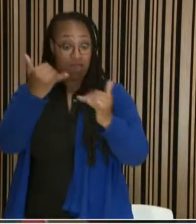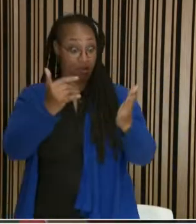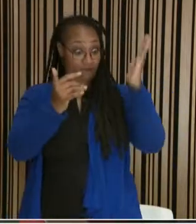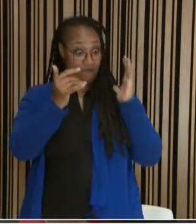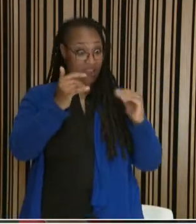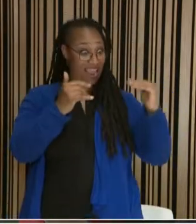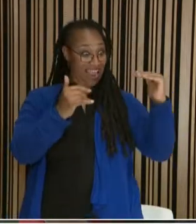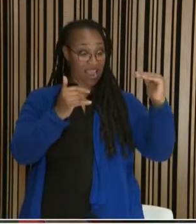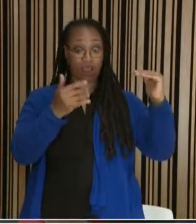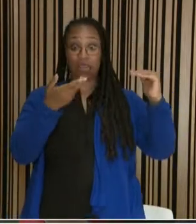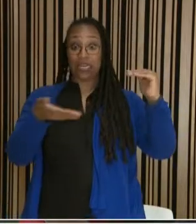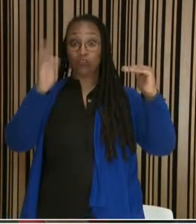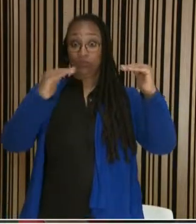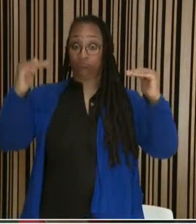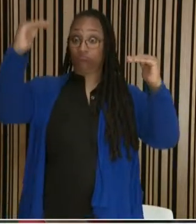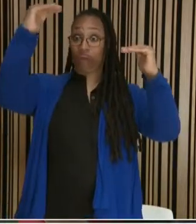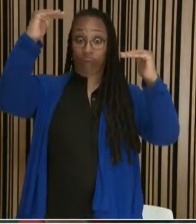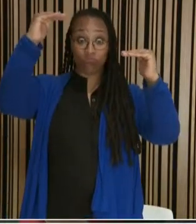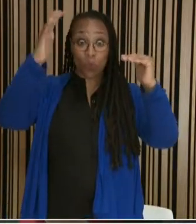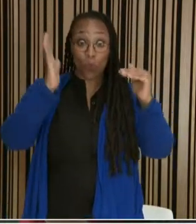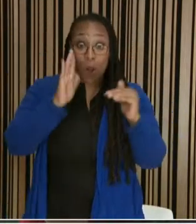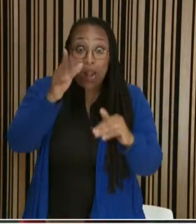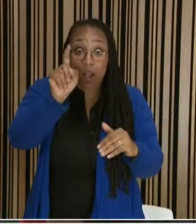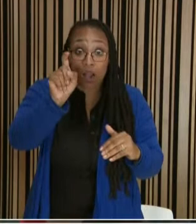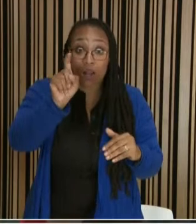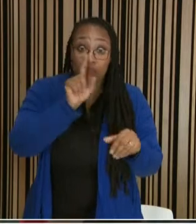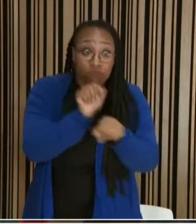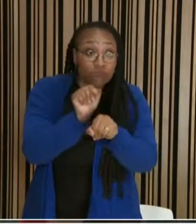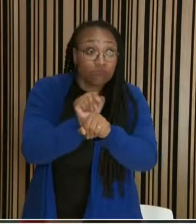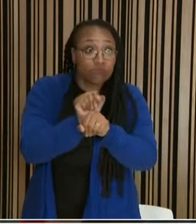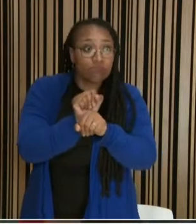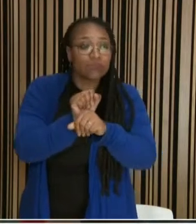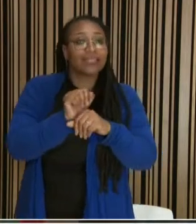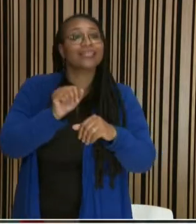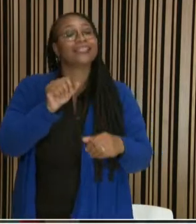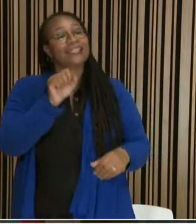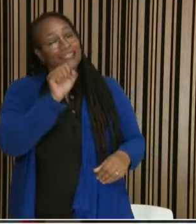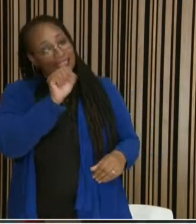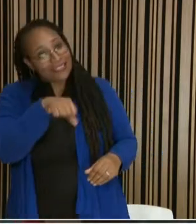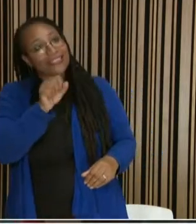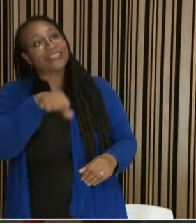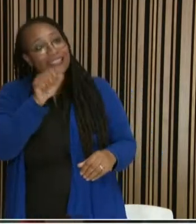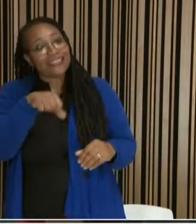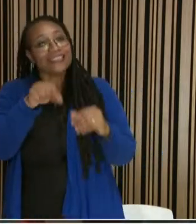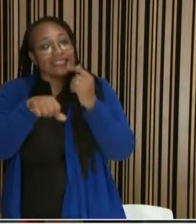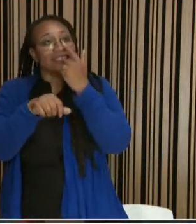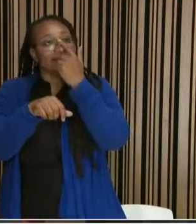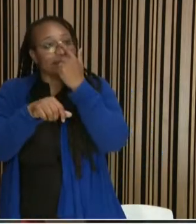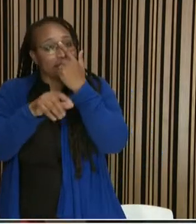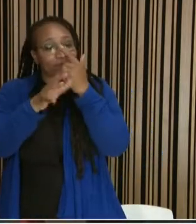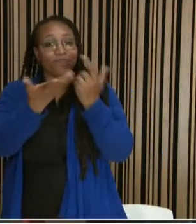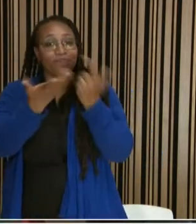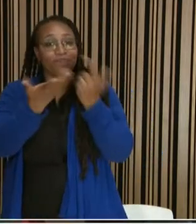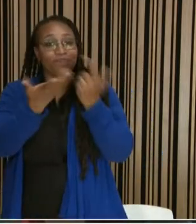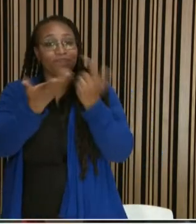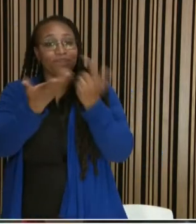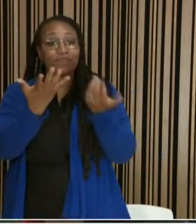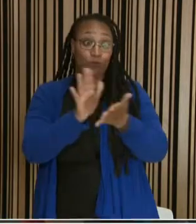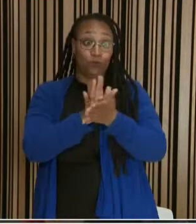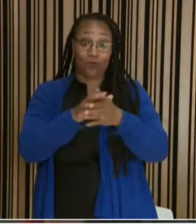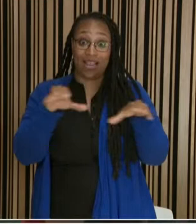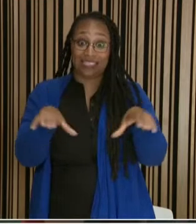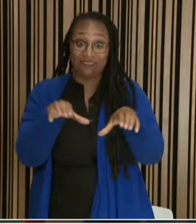few things that are new. One of them is my after-school DC that will allow